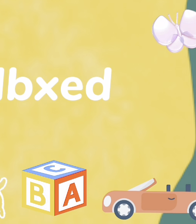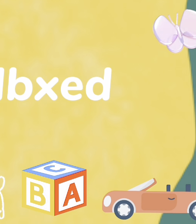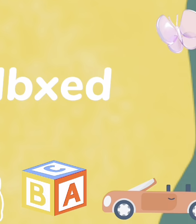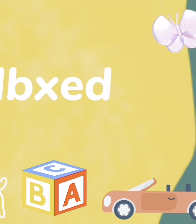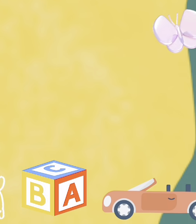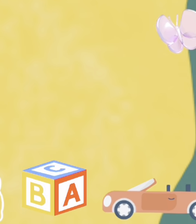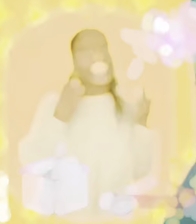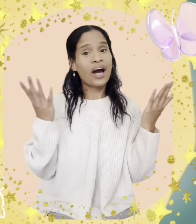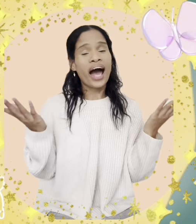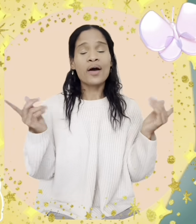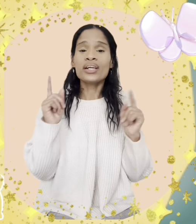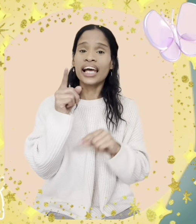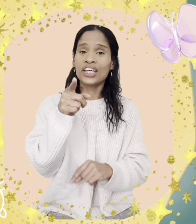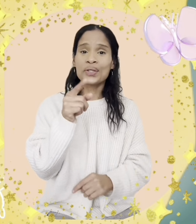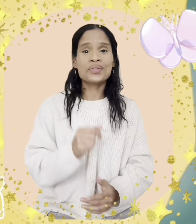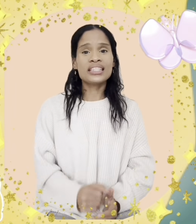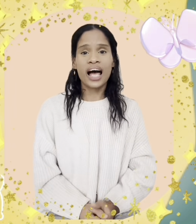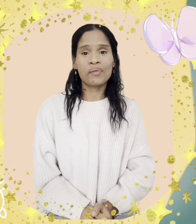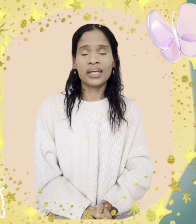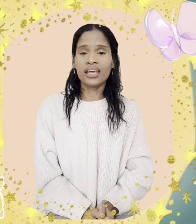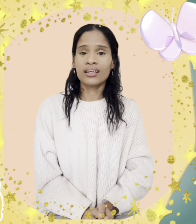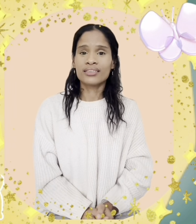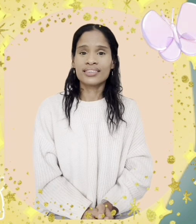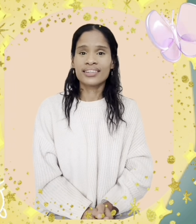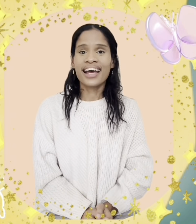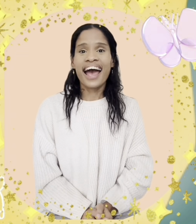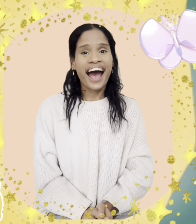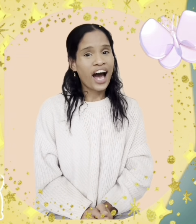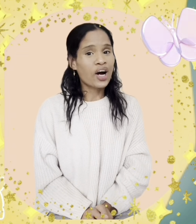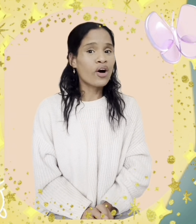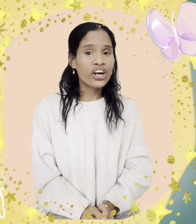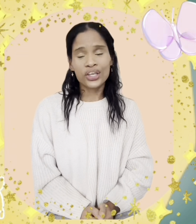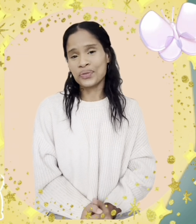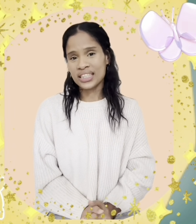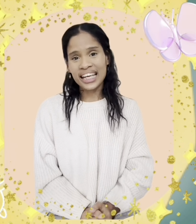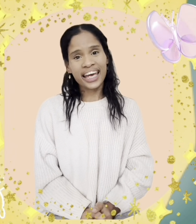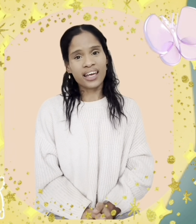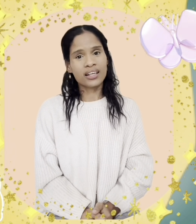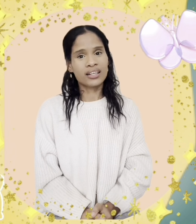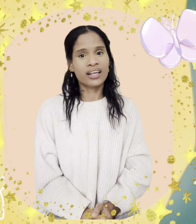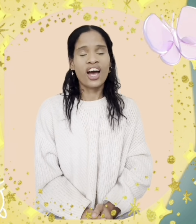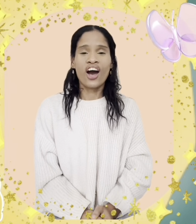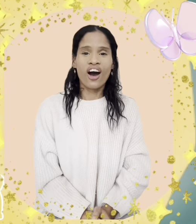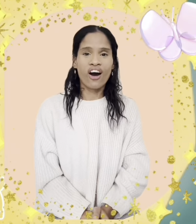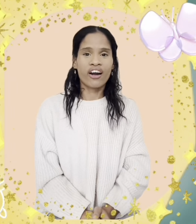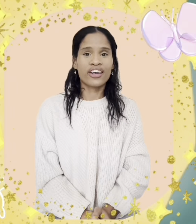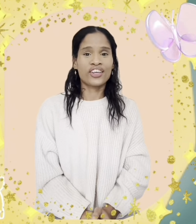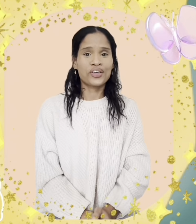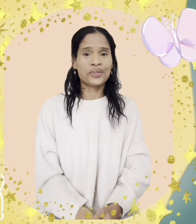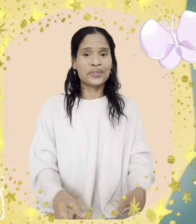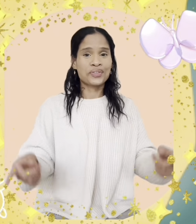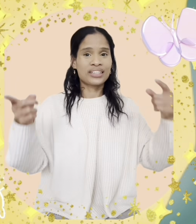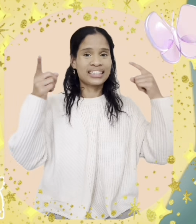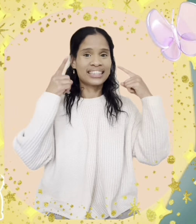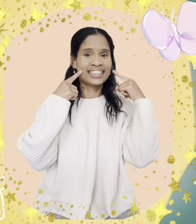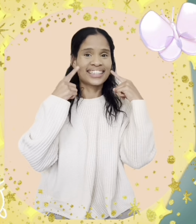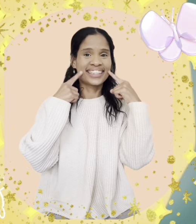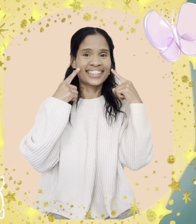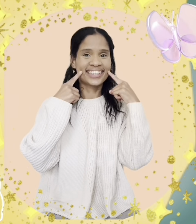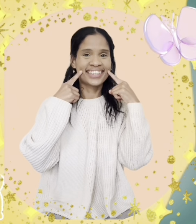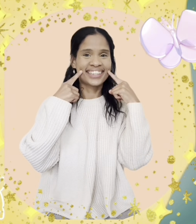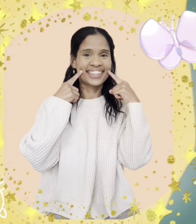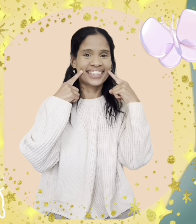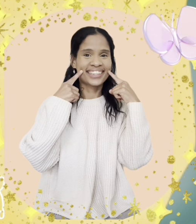Patreon. Now I would like you to tell me, how are you today? Are you